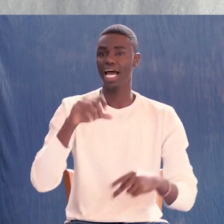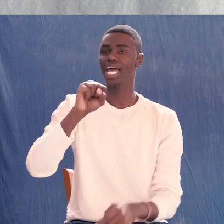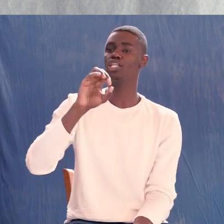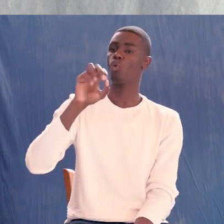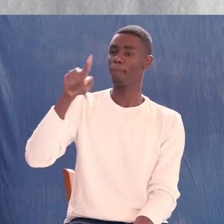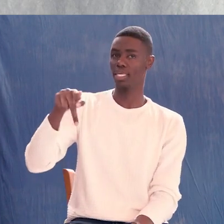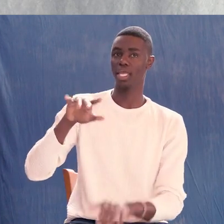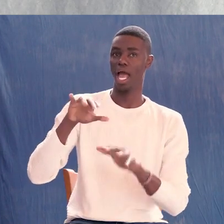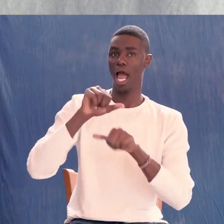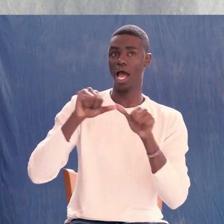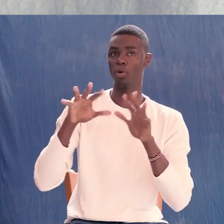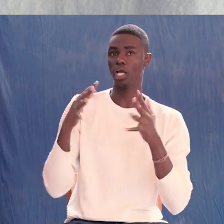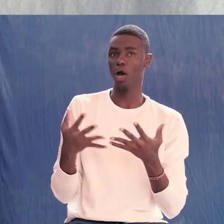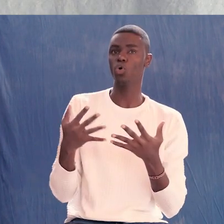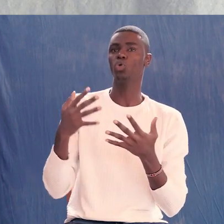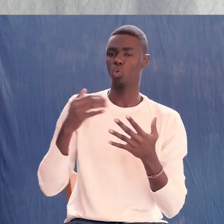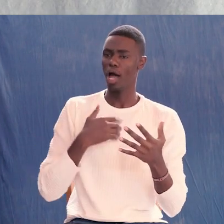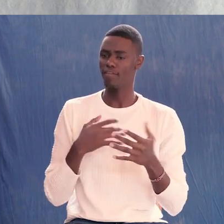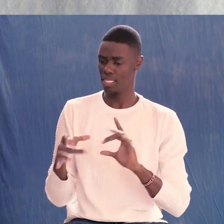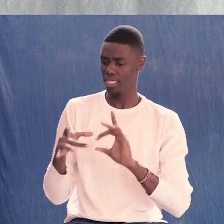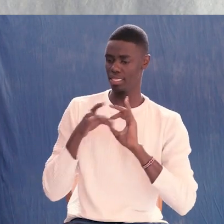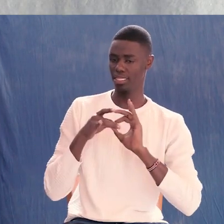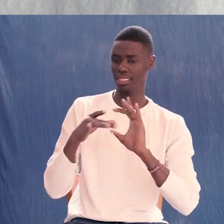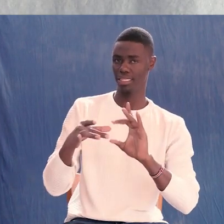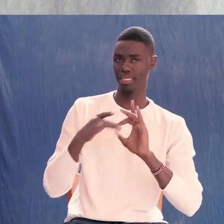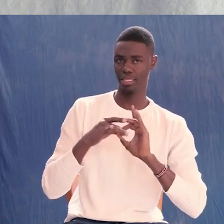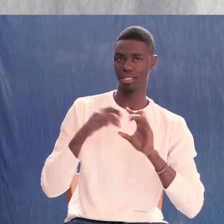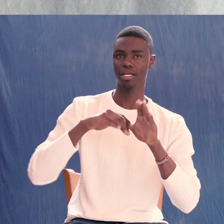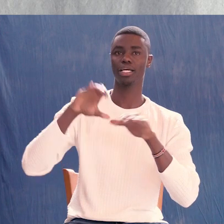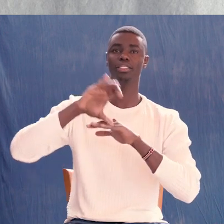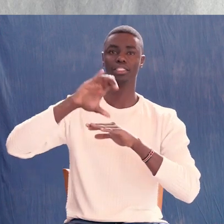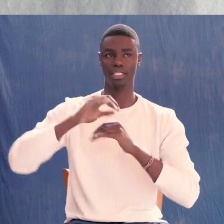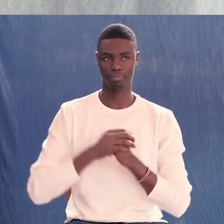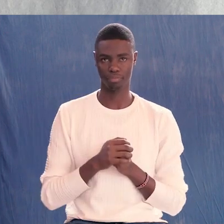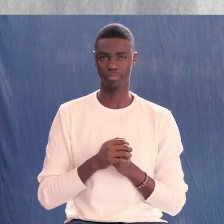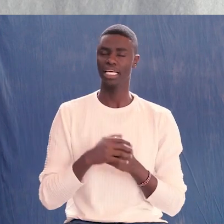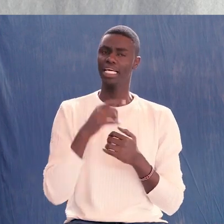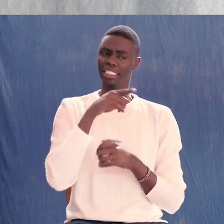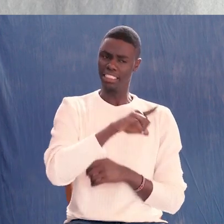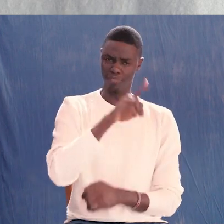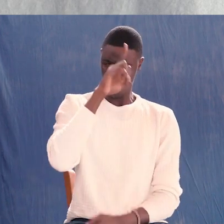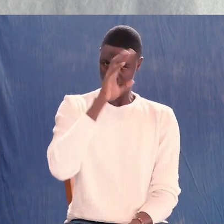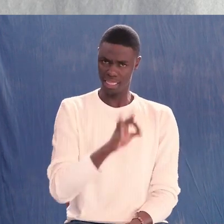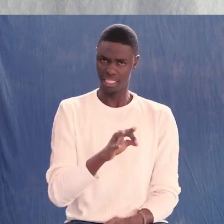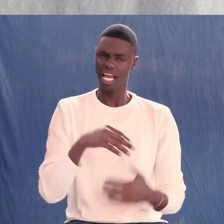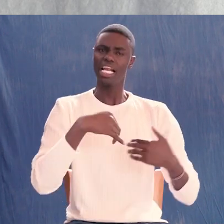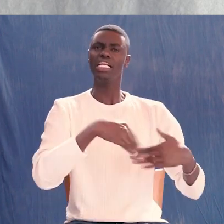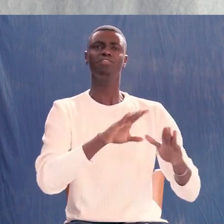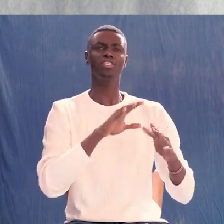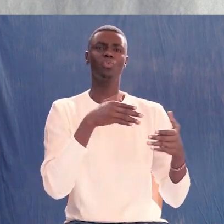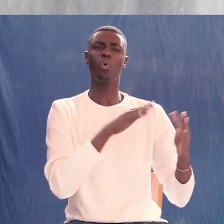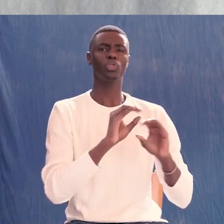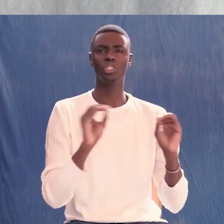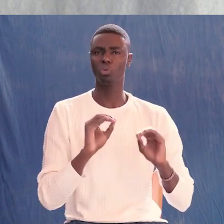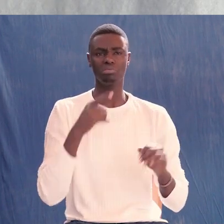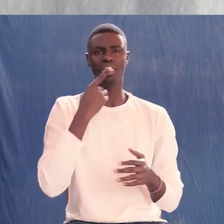about how to have reconciliation in the church. He takes it so seriously, he doesn't leave it to chance. He doesn't